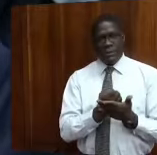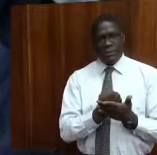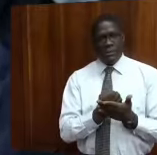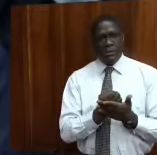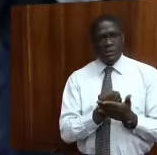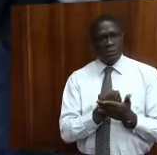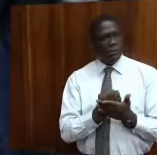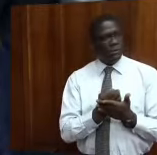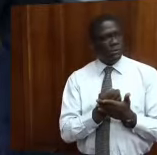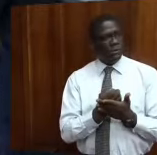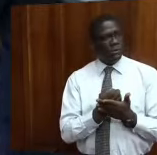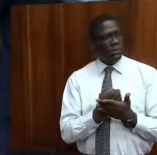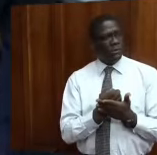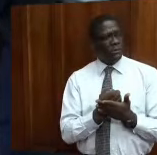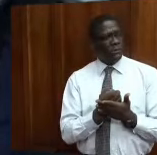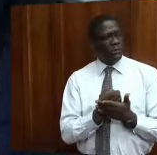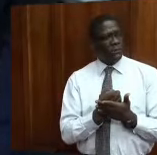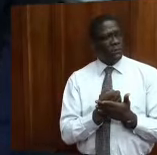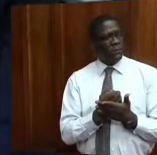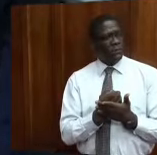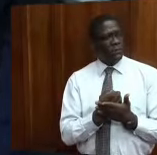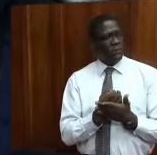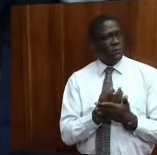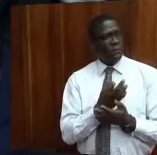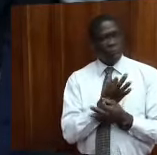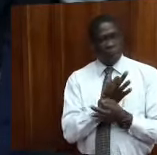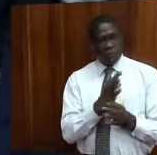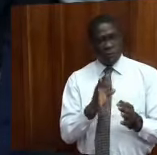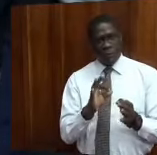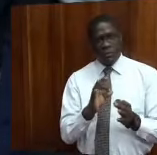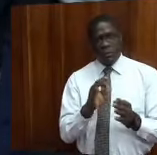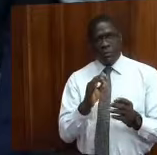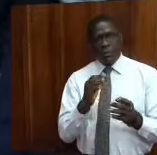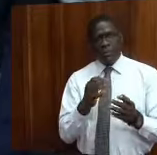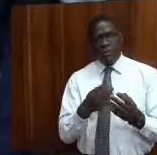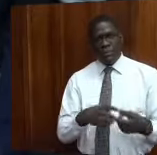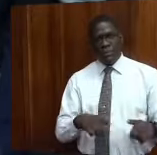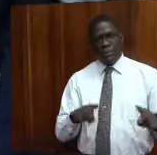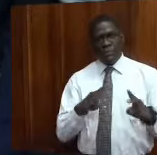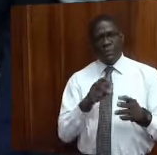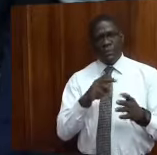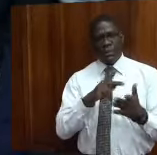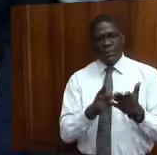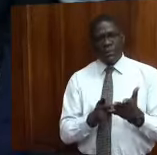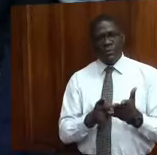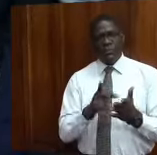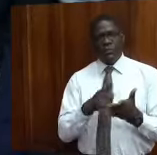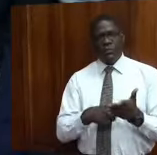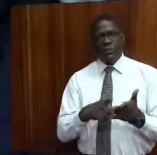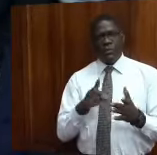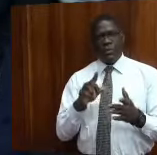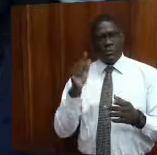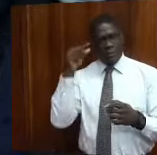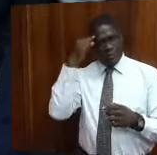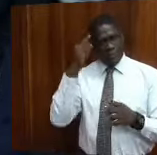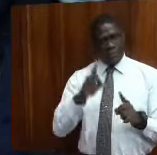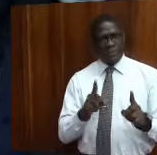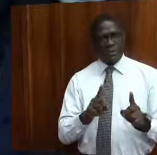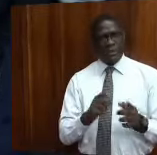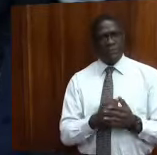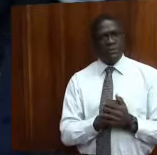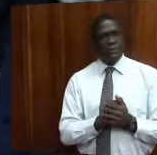the forefront of our foreign policy agenda. St. Lucia's foreign policy will therefore be one that pursues an